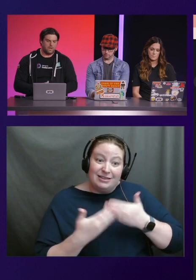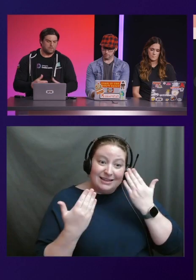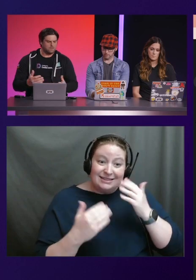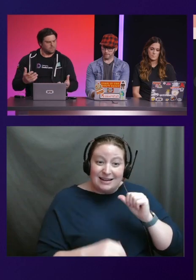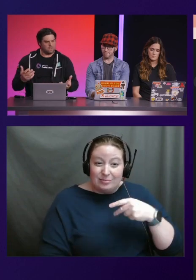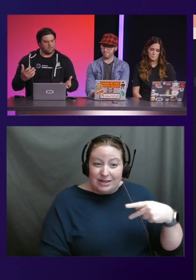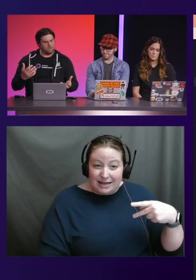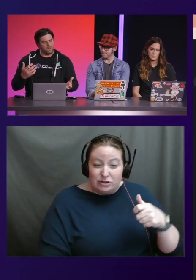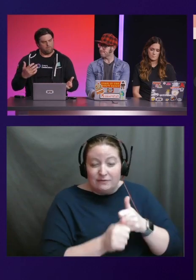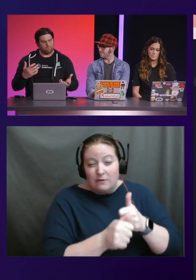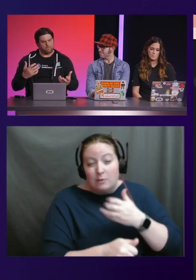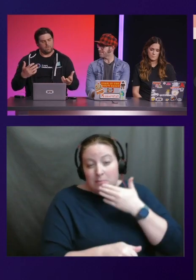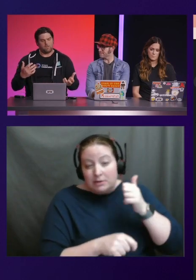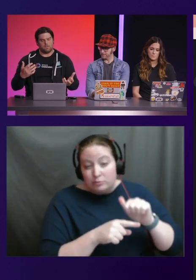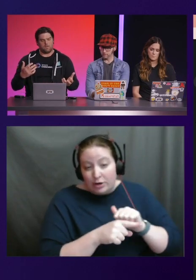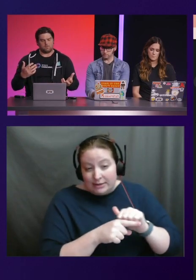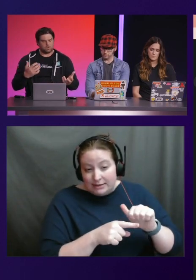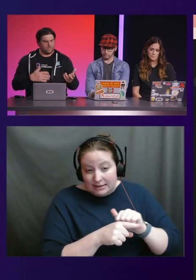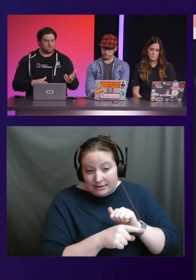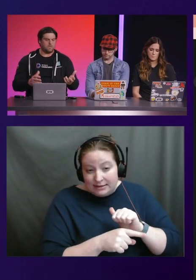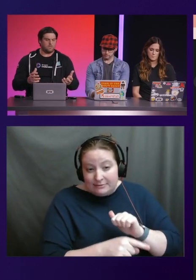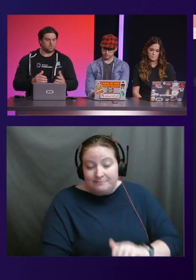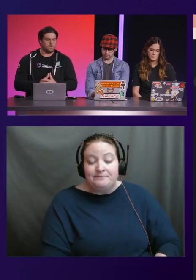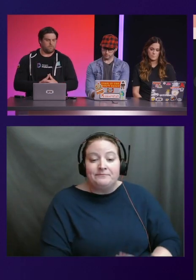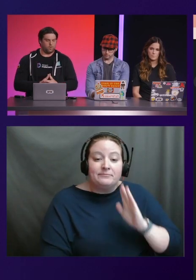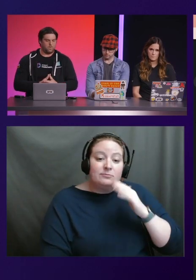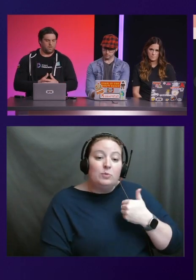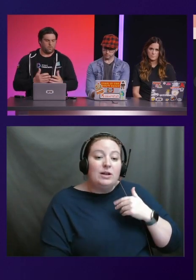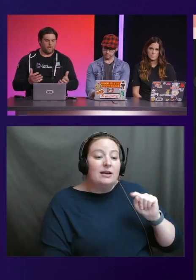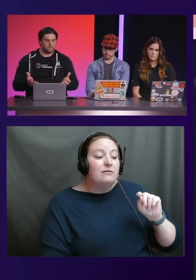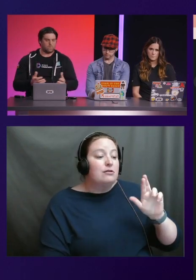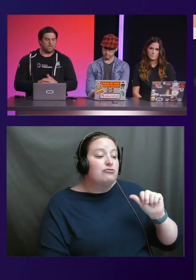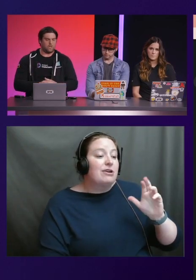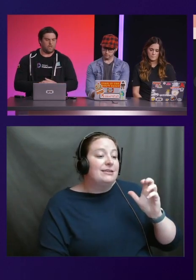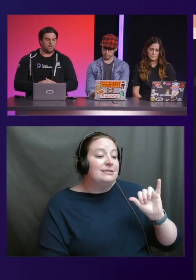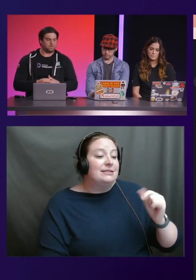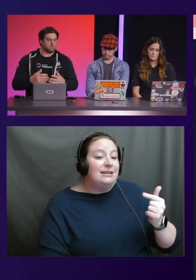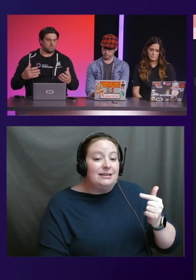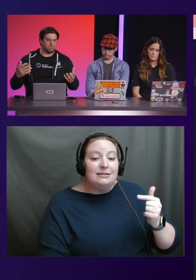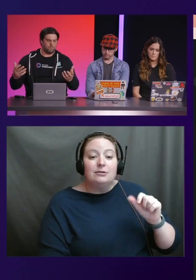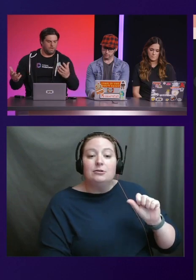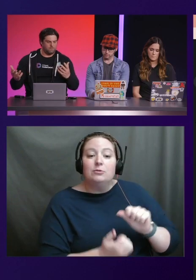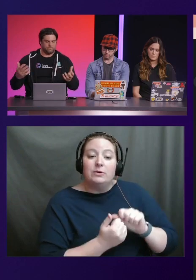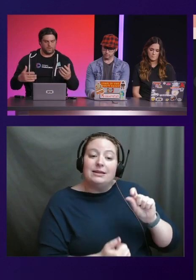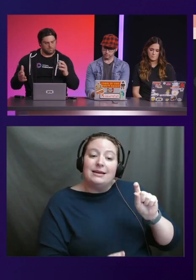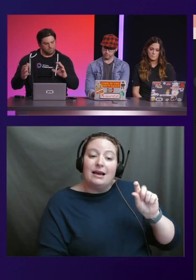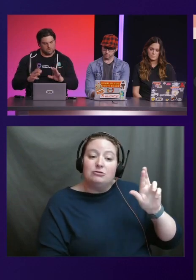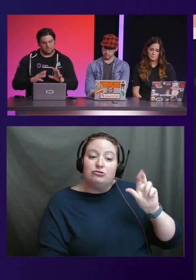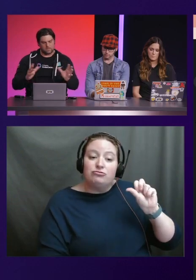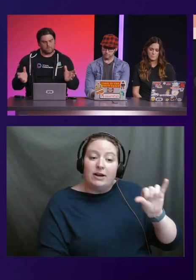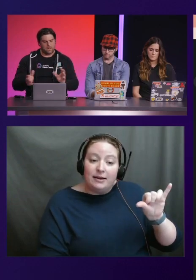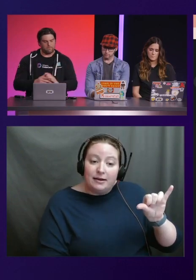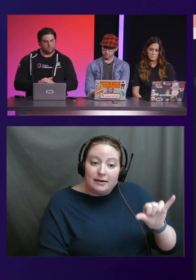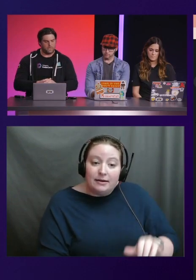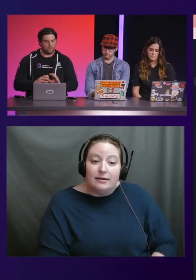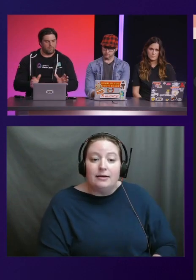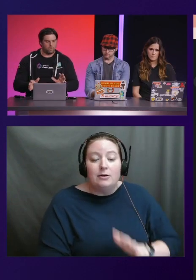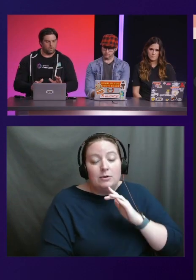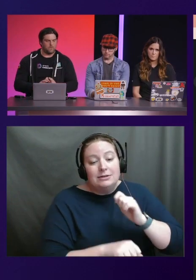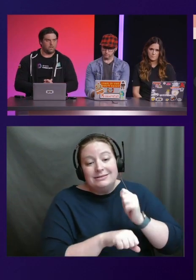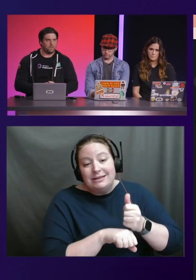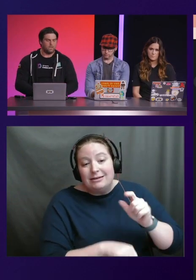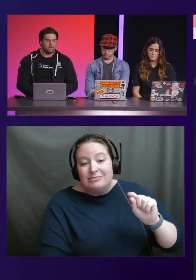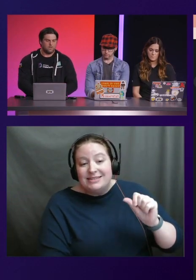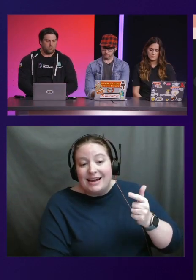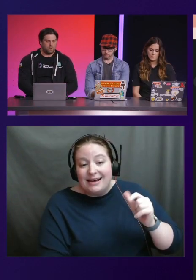best practices. It's going to have tracing instrumented for me through X-ray. It's it's going to set up tagging for me. I don't have to